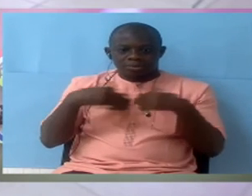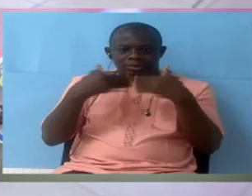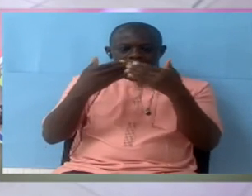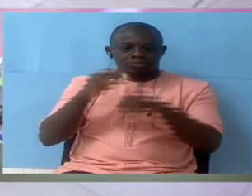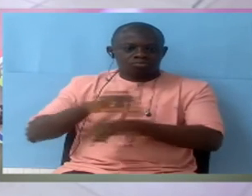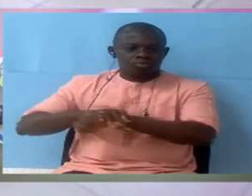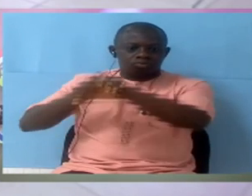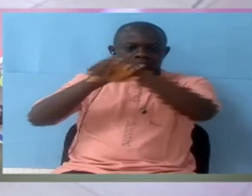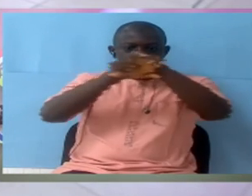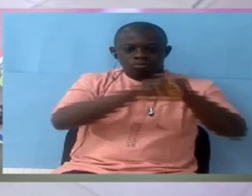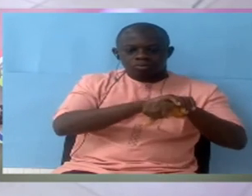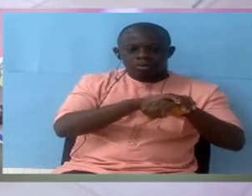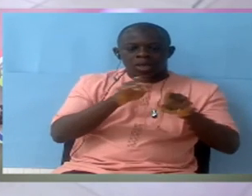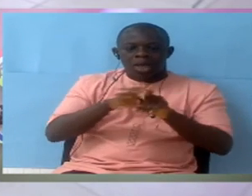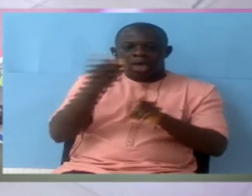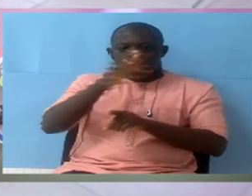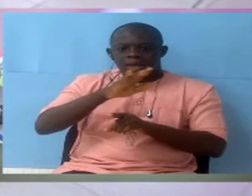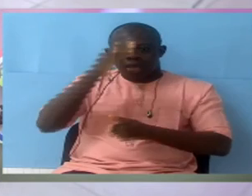military panel